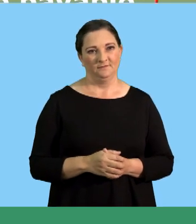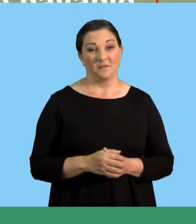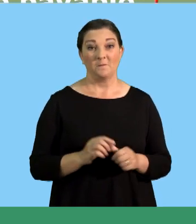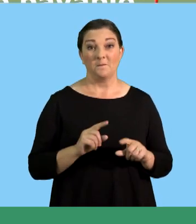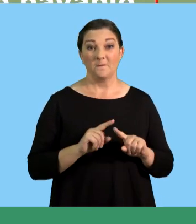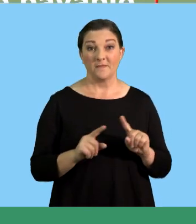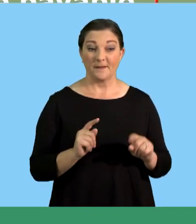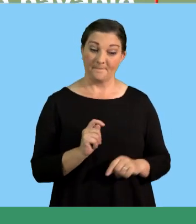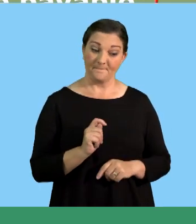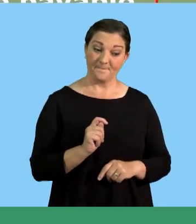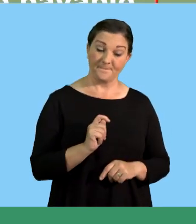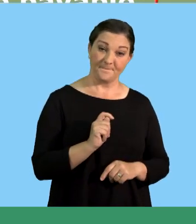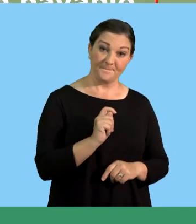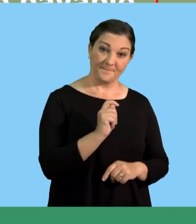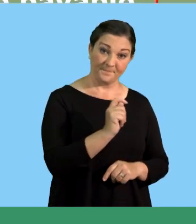with